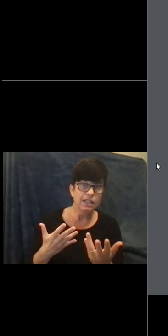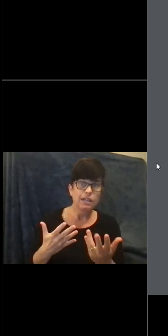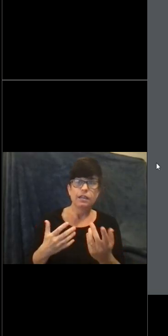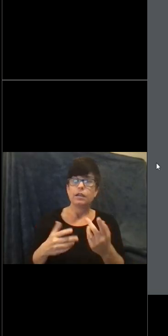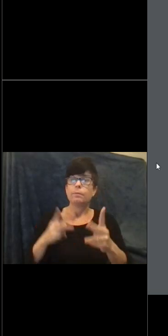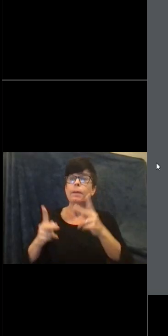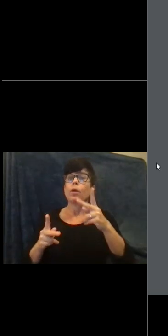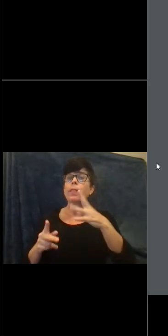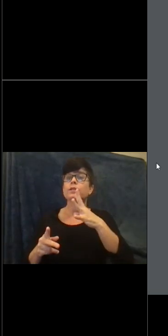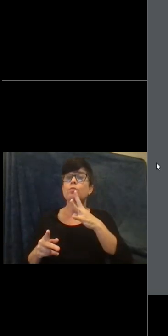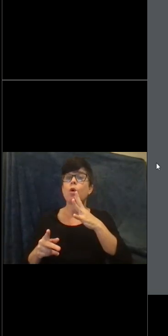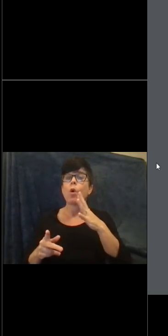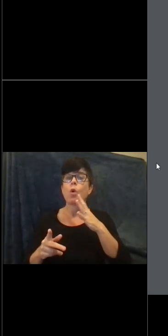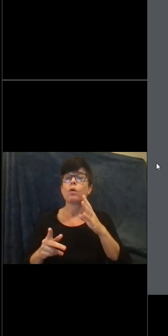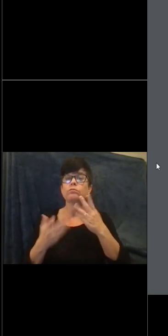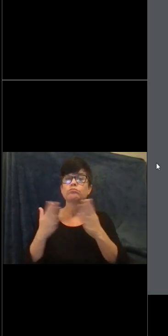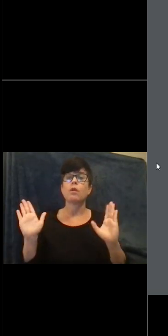would,